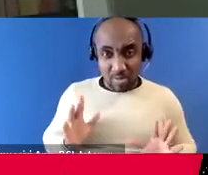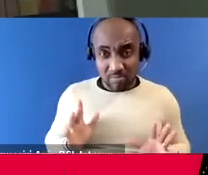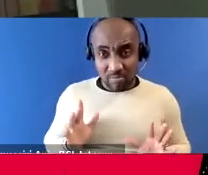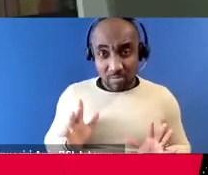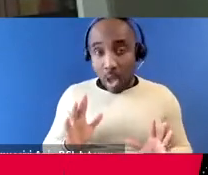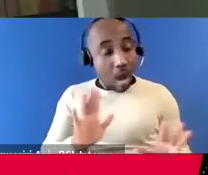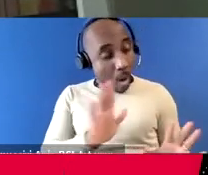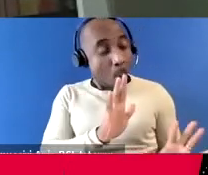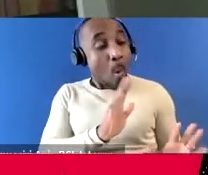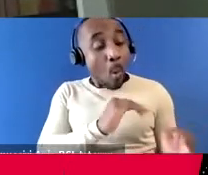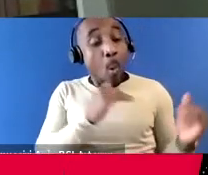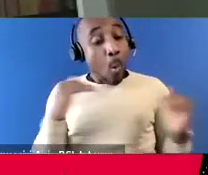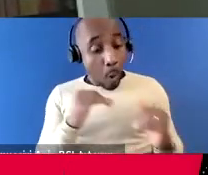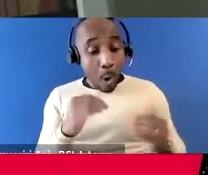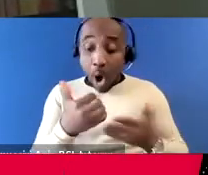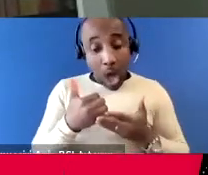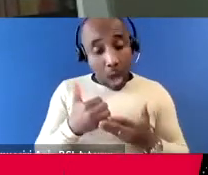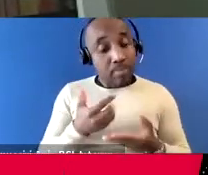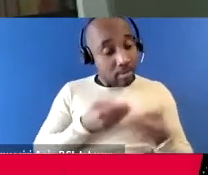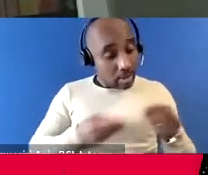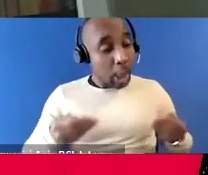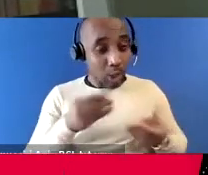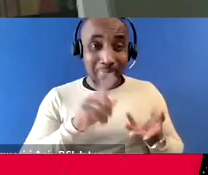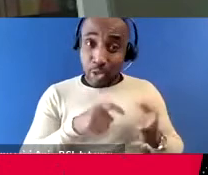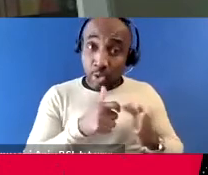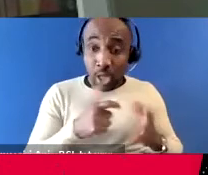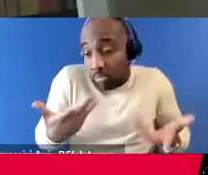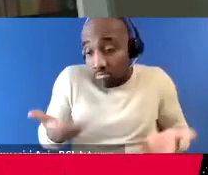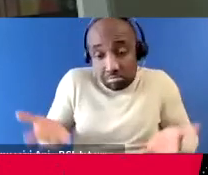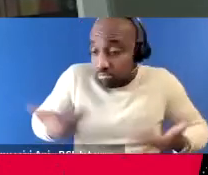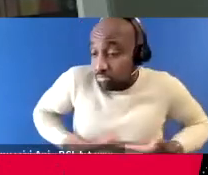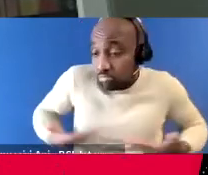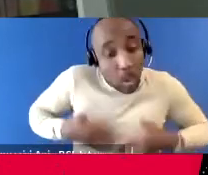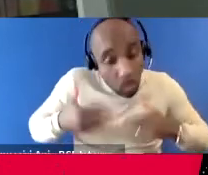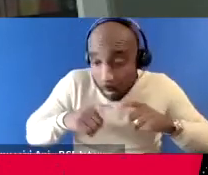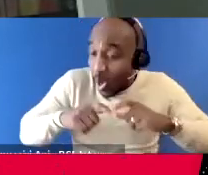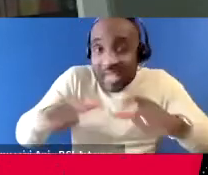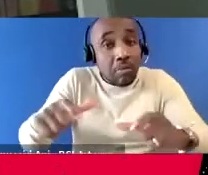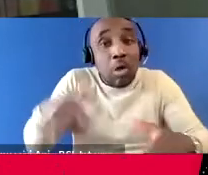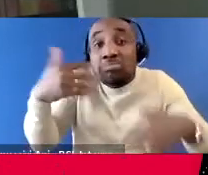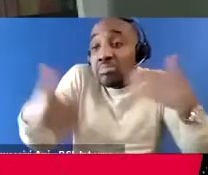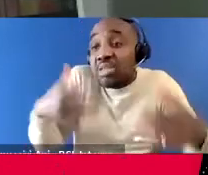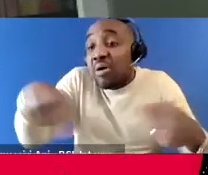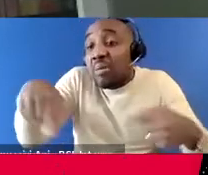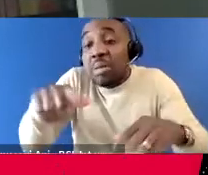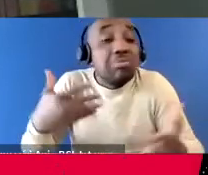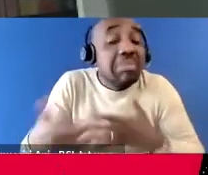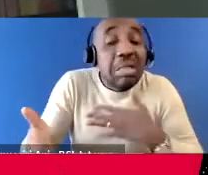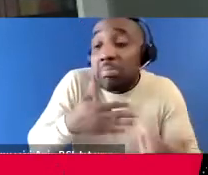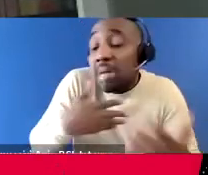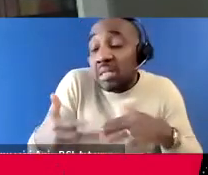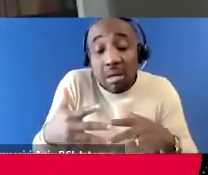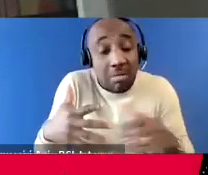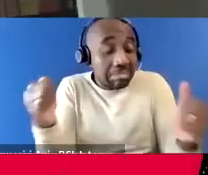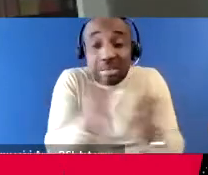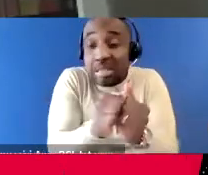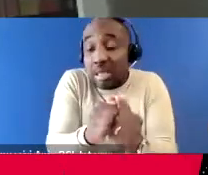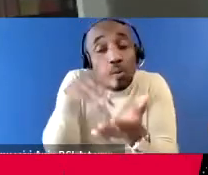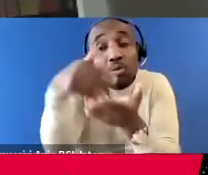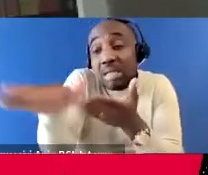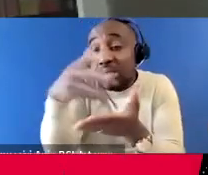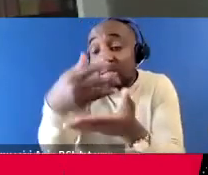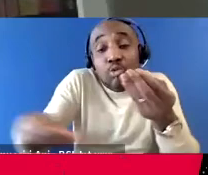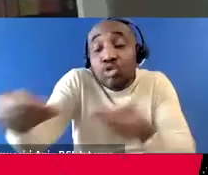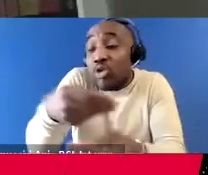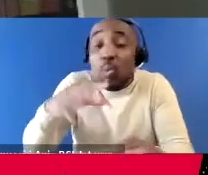our economic interests, and we will continue to do this, to do these deals for as long as it serves our interests to do so, which is